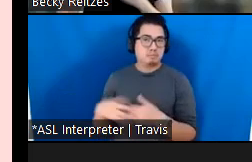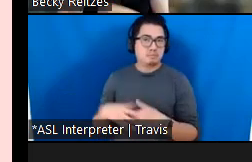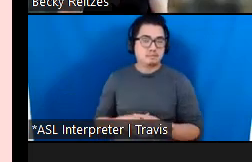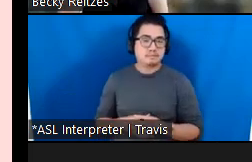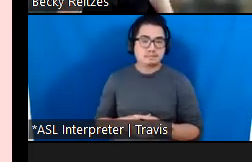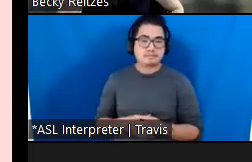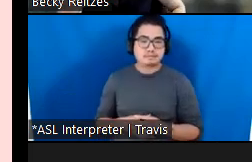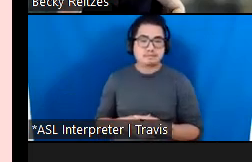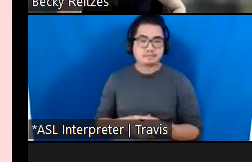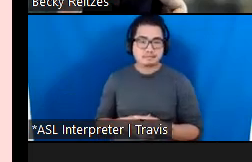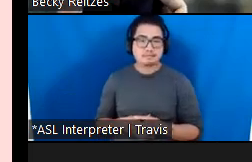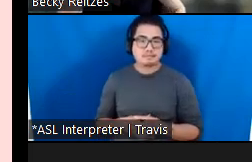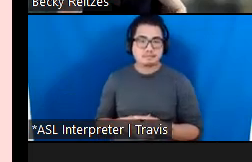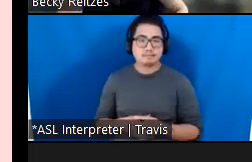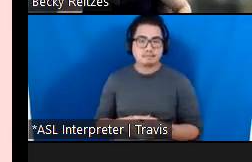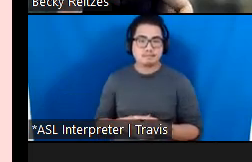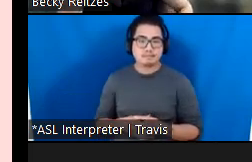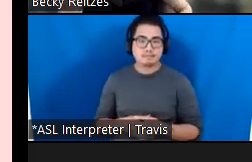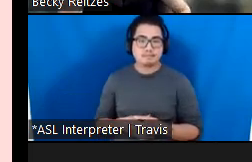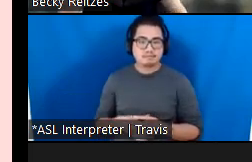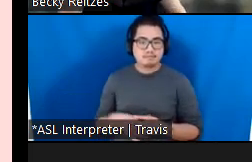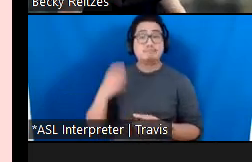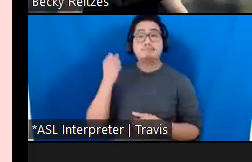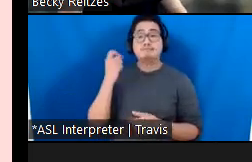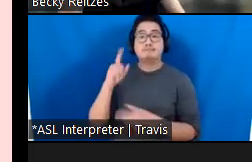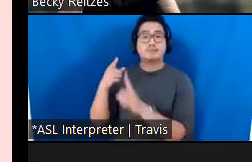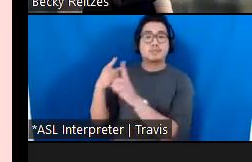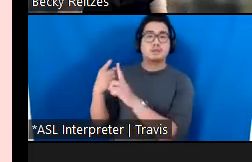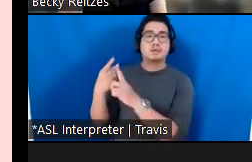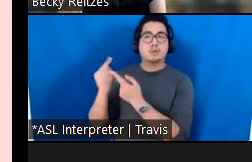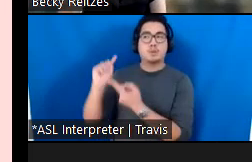this is an effort to lower the risk of COVID-19